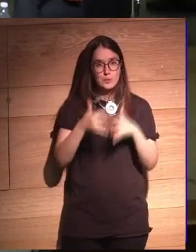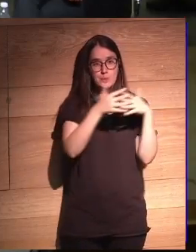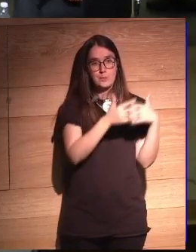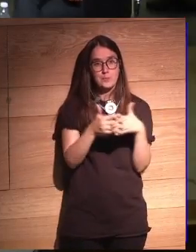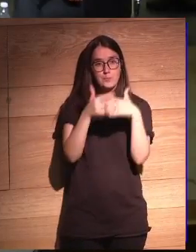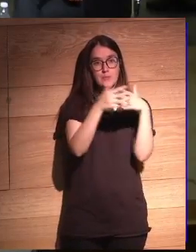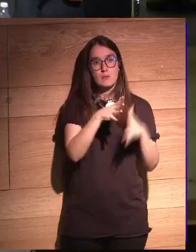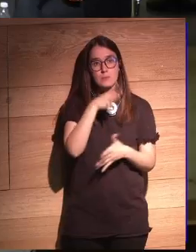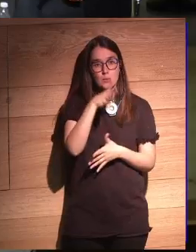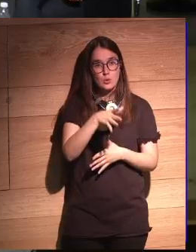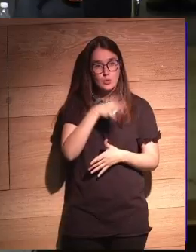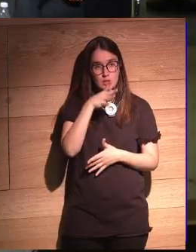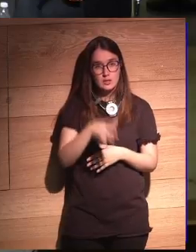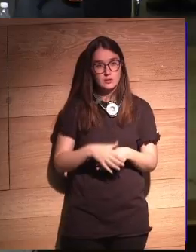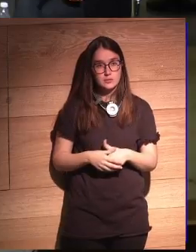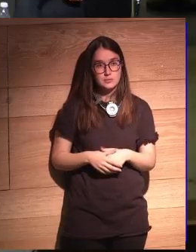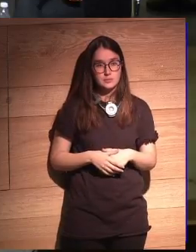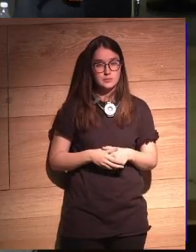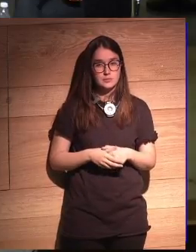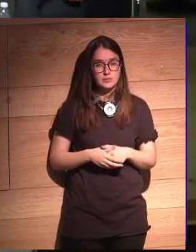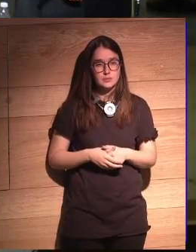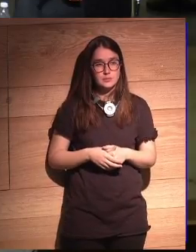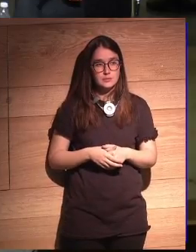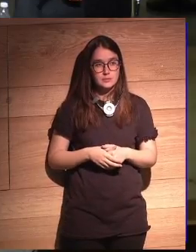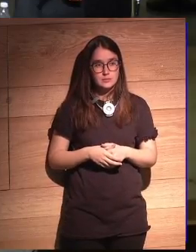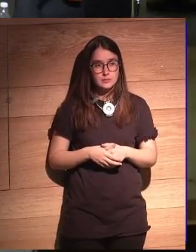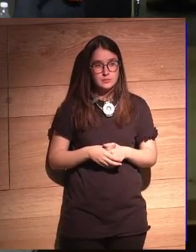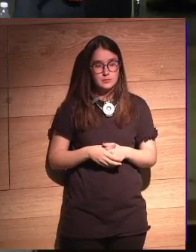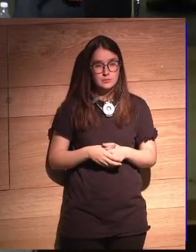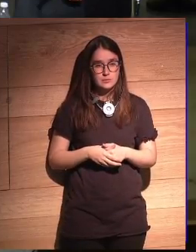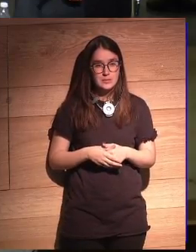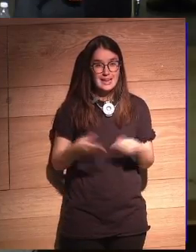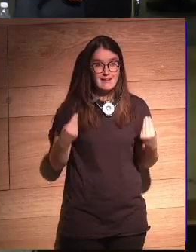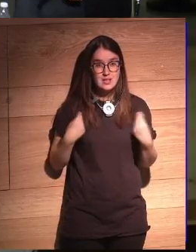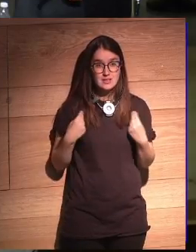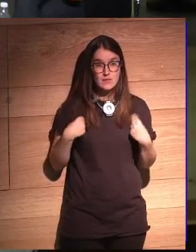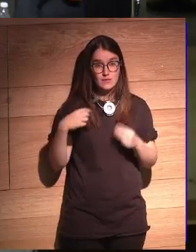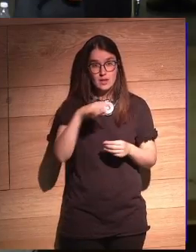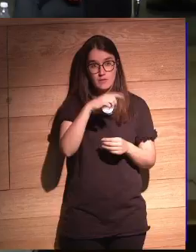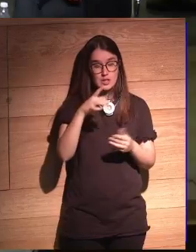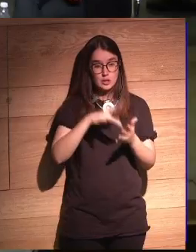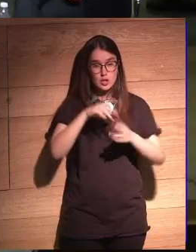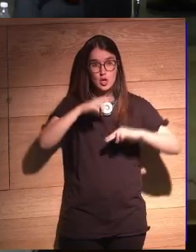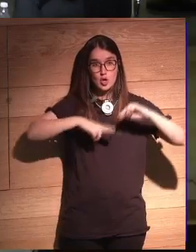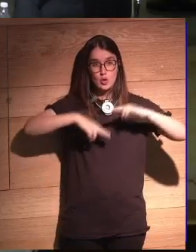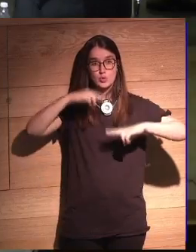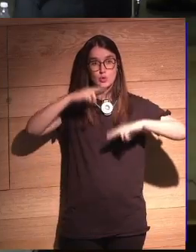sort of municipally built or housing that's been built by the national government that is called public